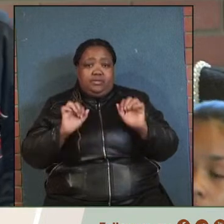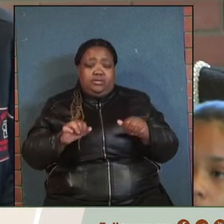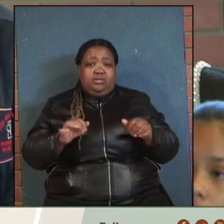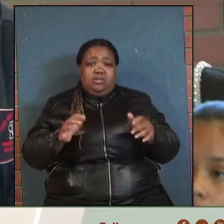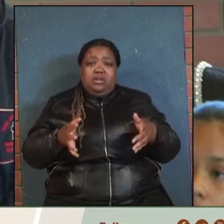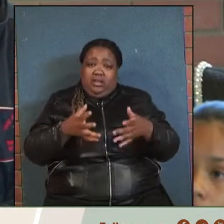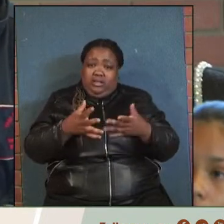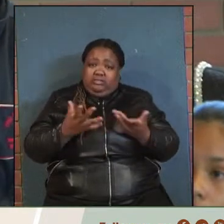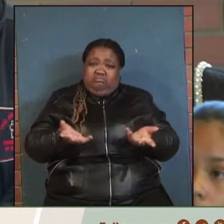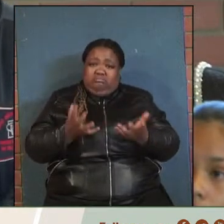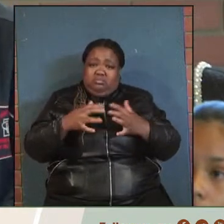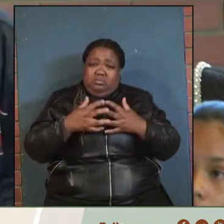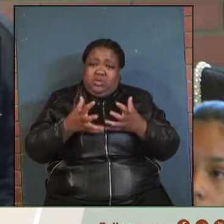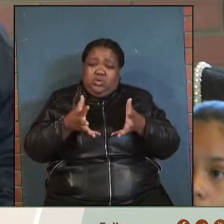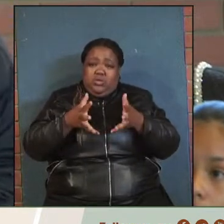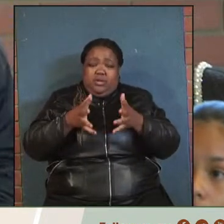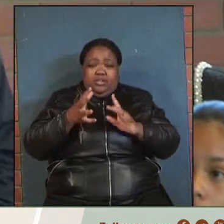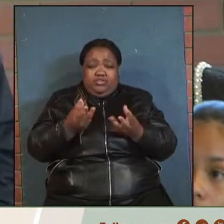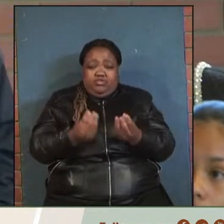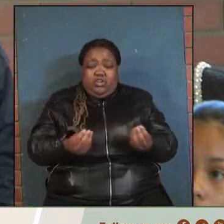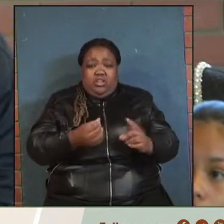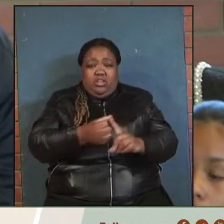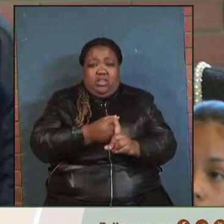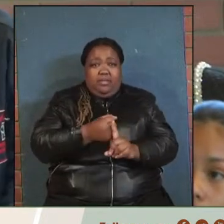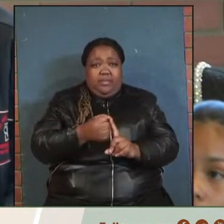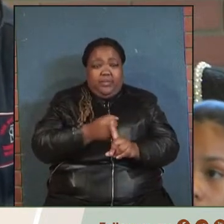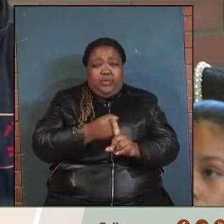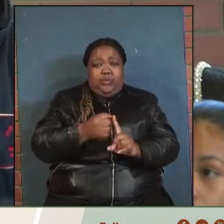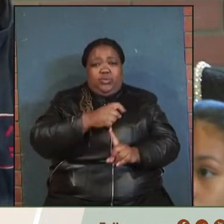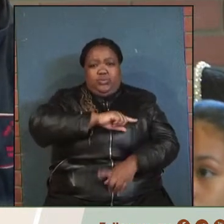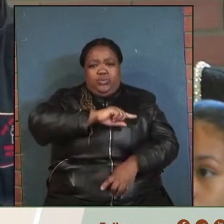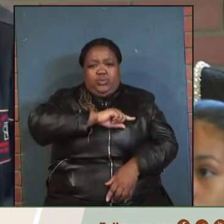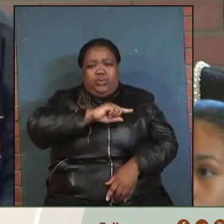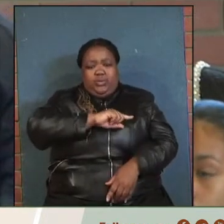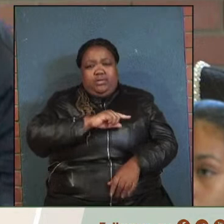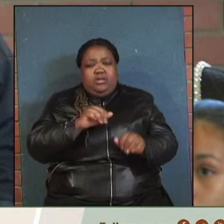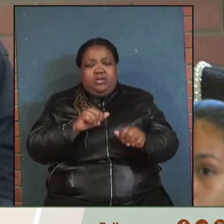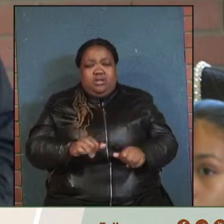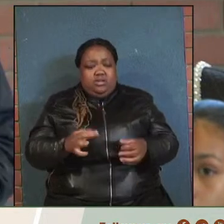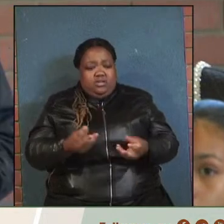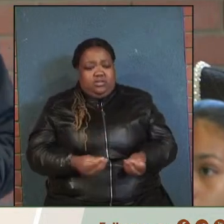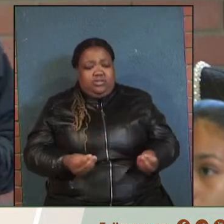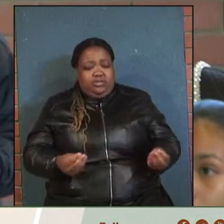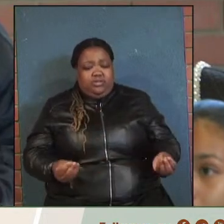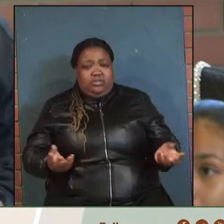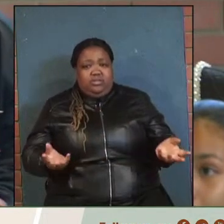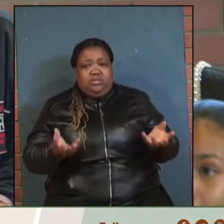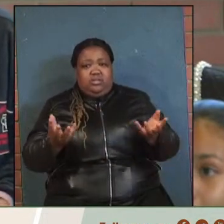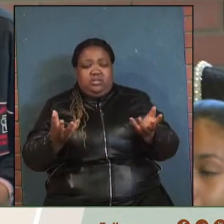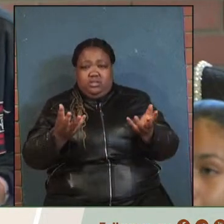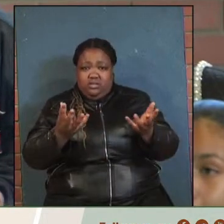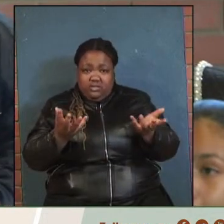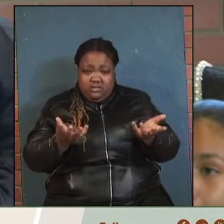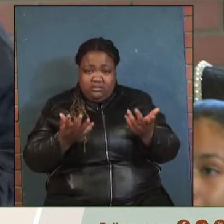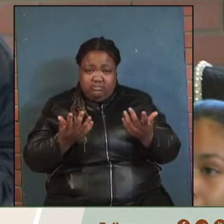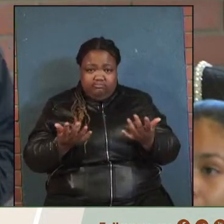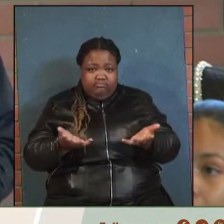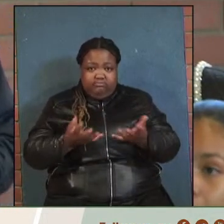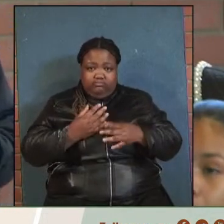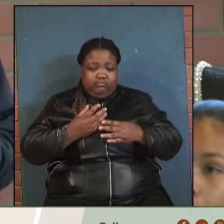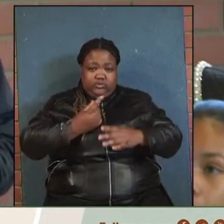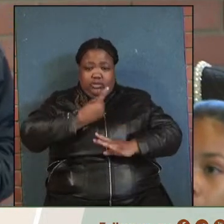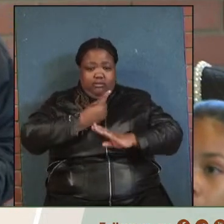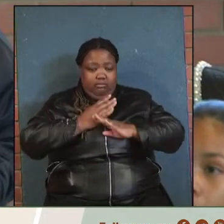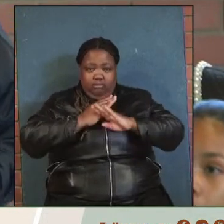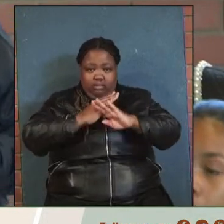this child abuse? And also, what about the children who are not able to stand up for themselves, who